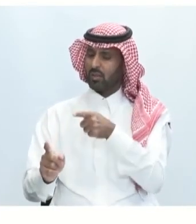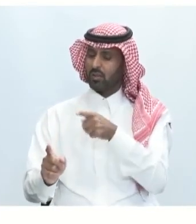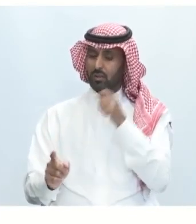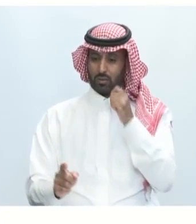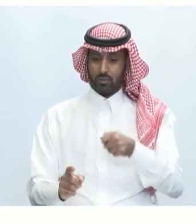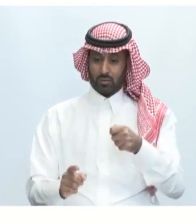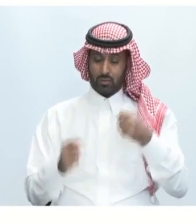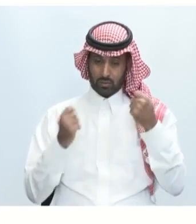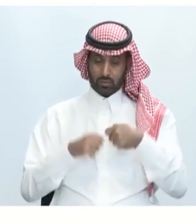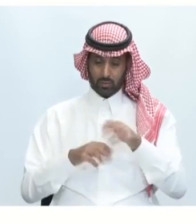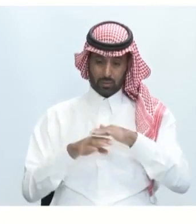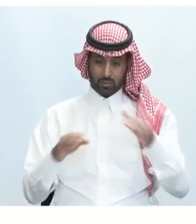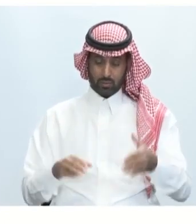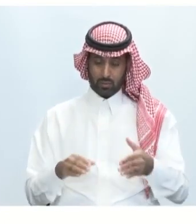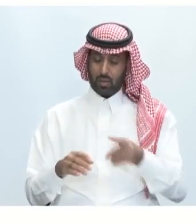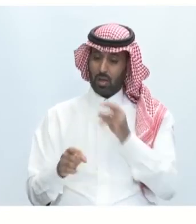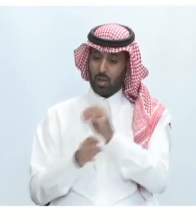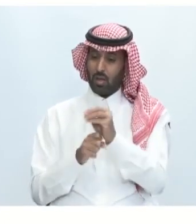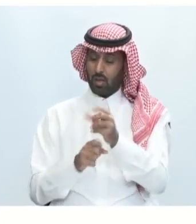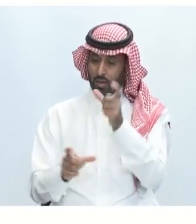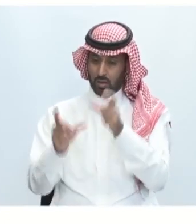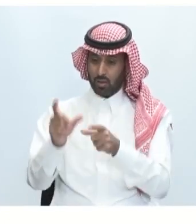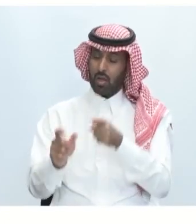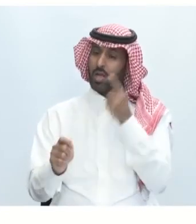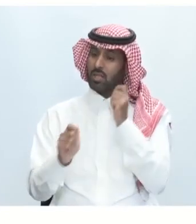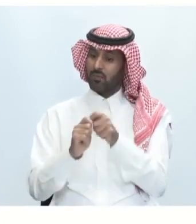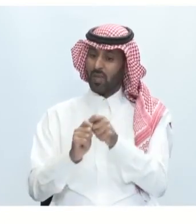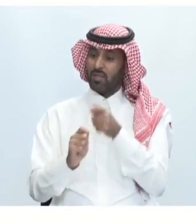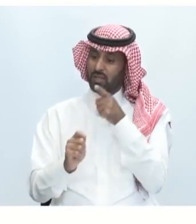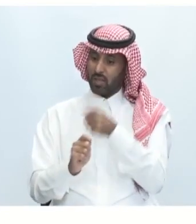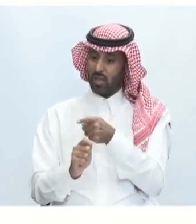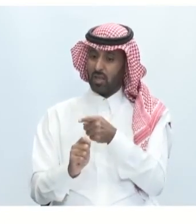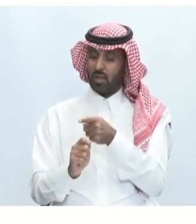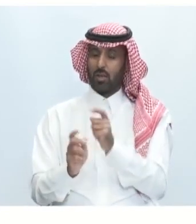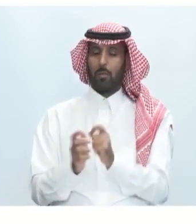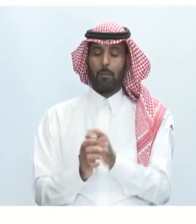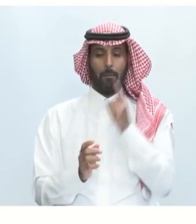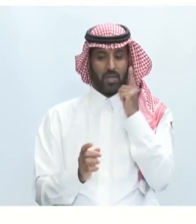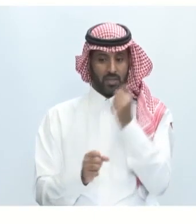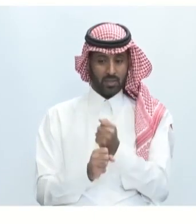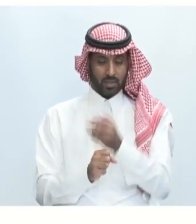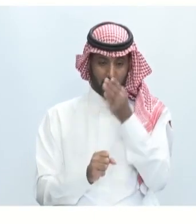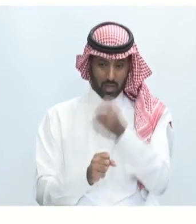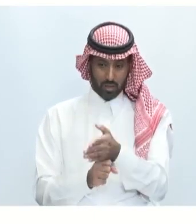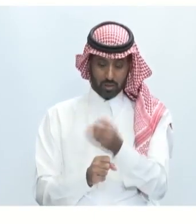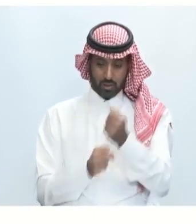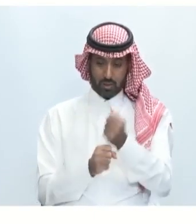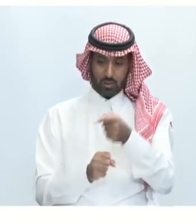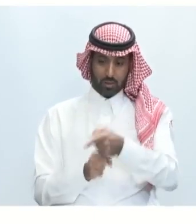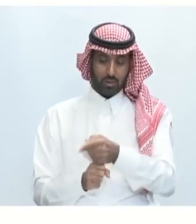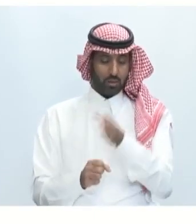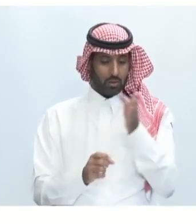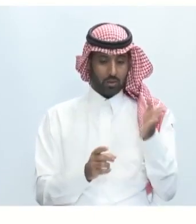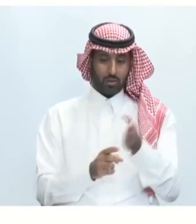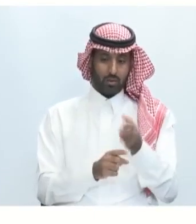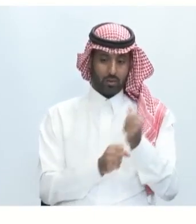The judges offered the contestants advice. So this is the direct object here and the